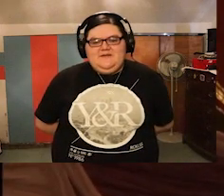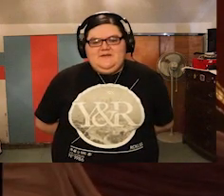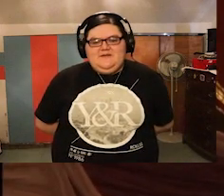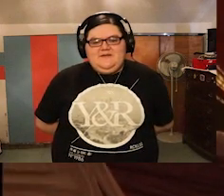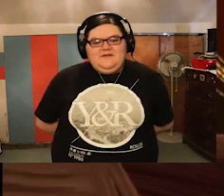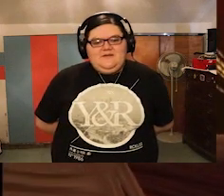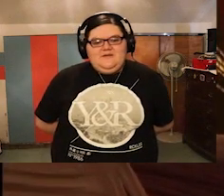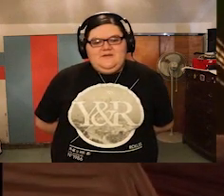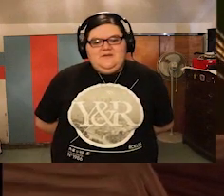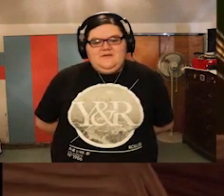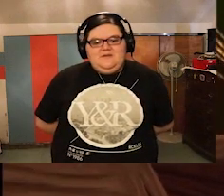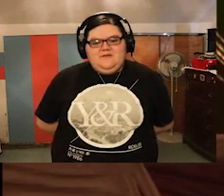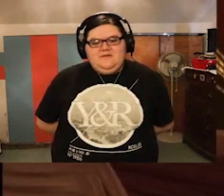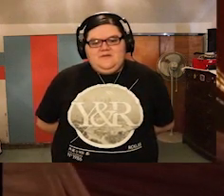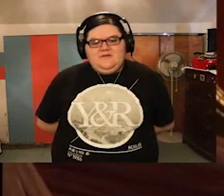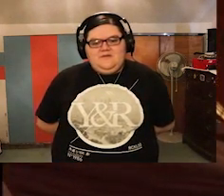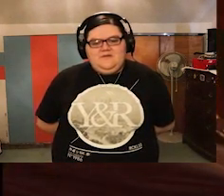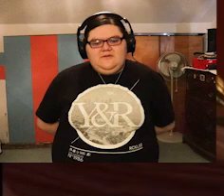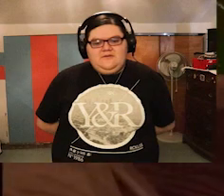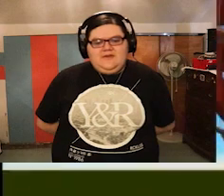wall.